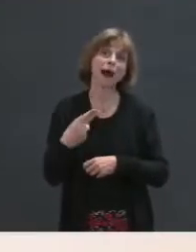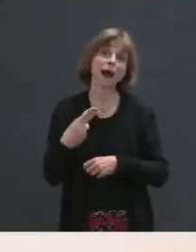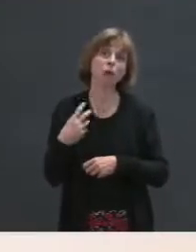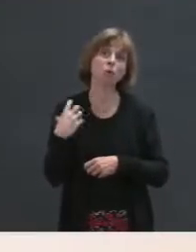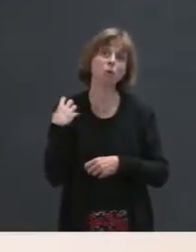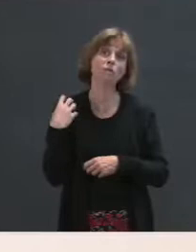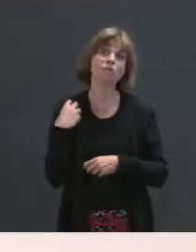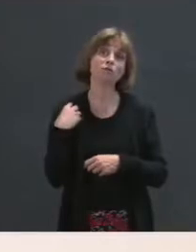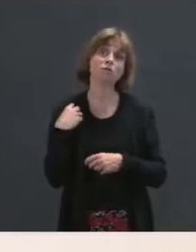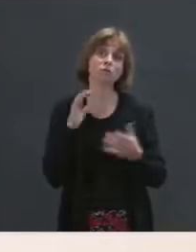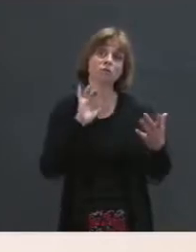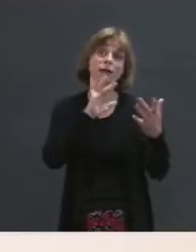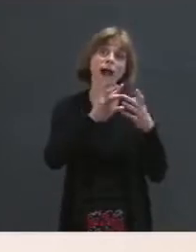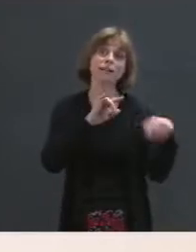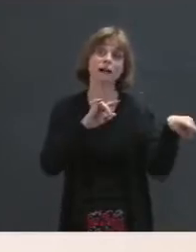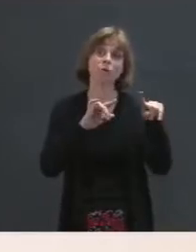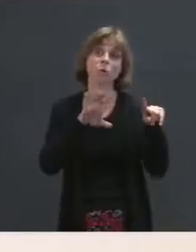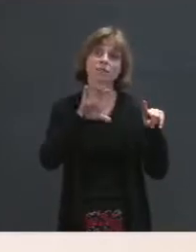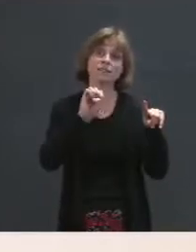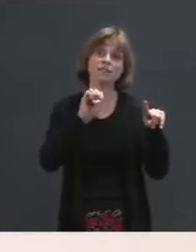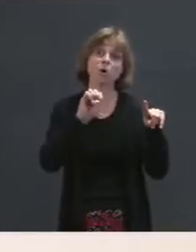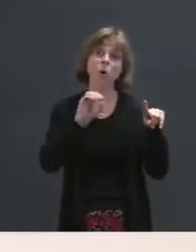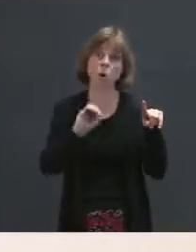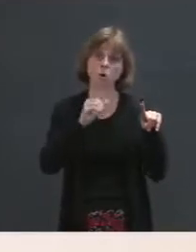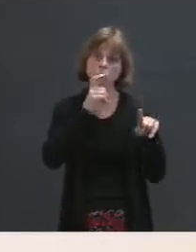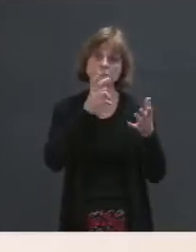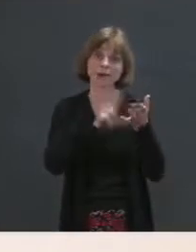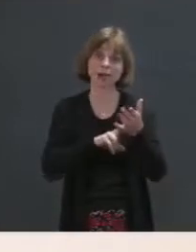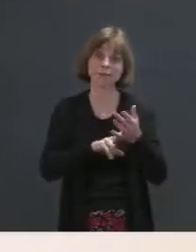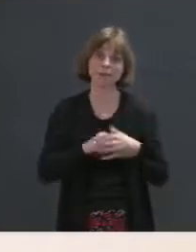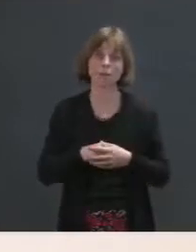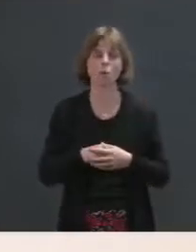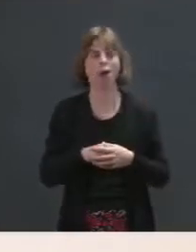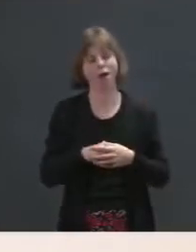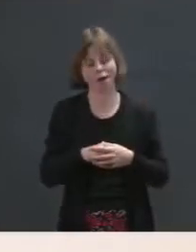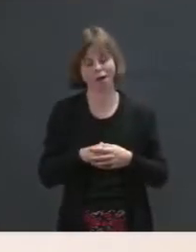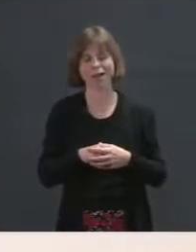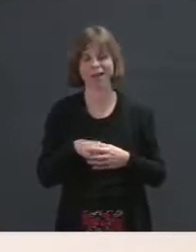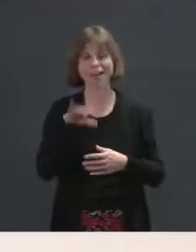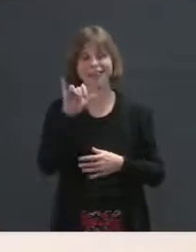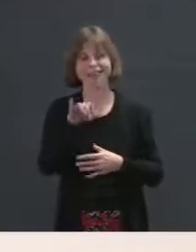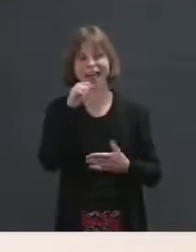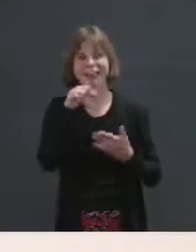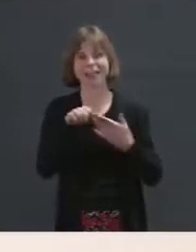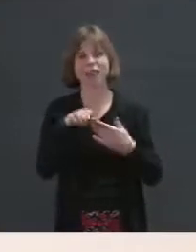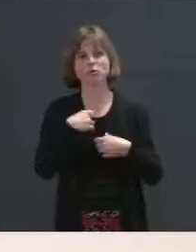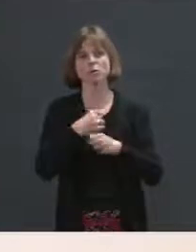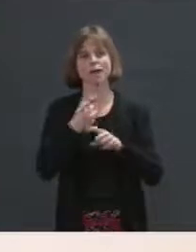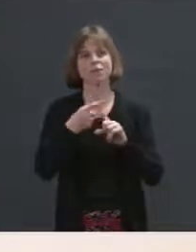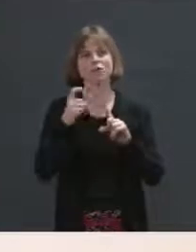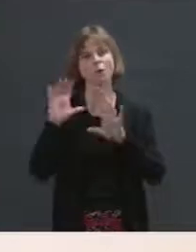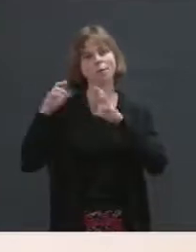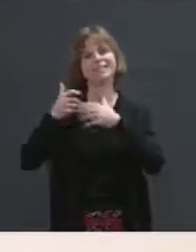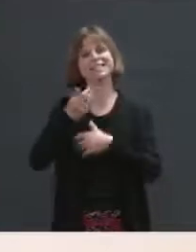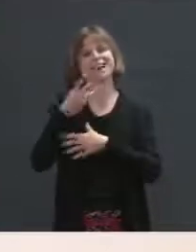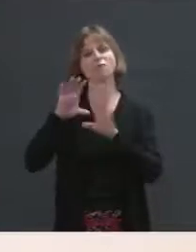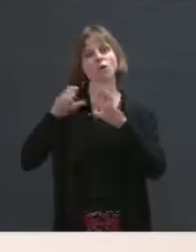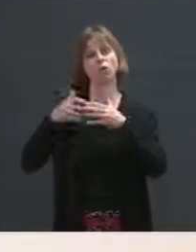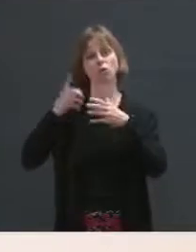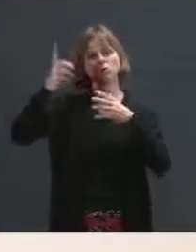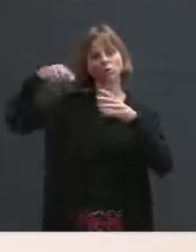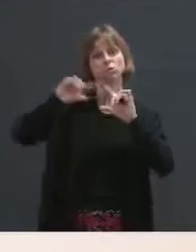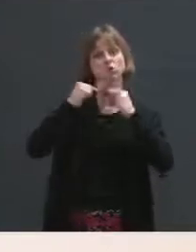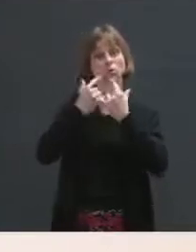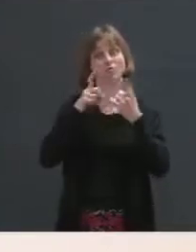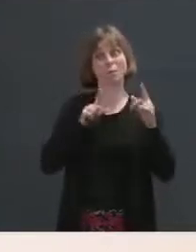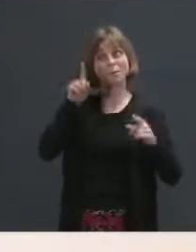the letter? Was there any communications ahead of that letter? Well, the letter was put together by a group from the outside, or a couple of groups, I should say, from the